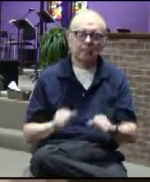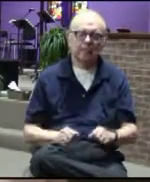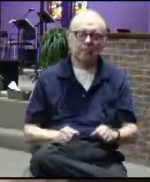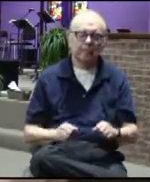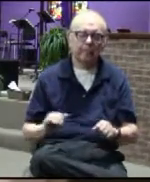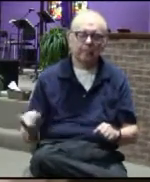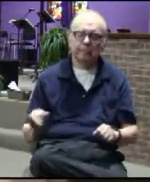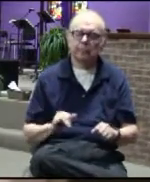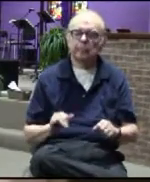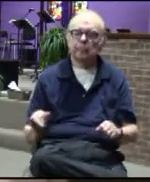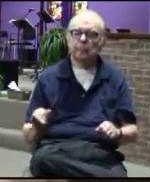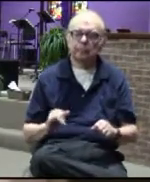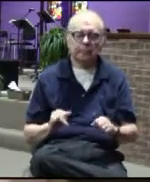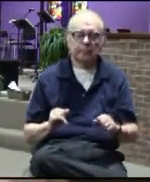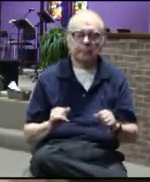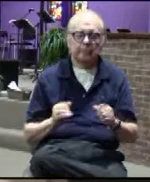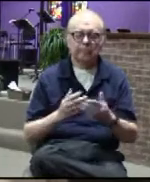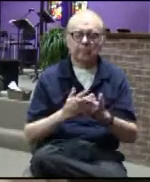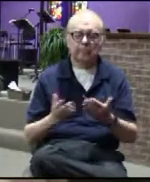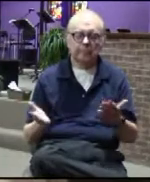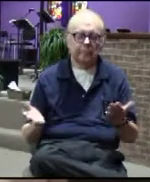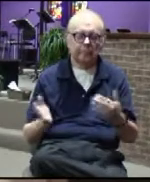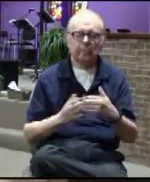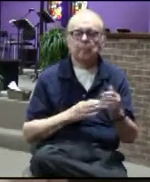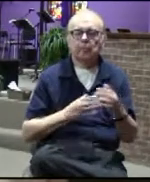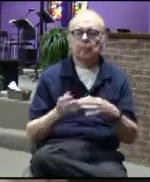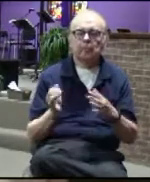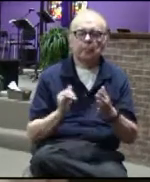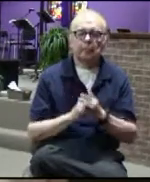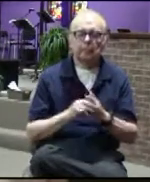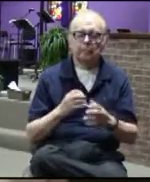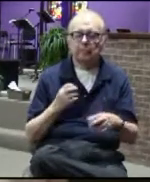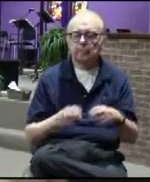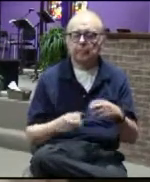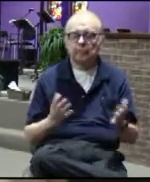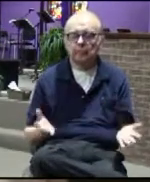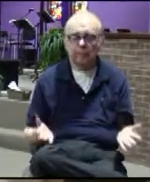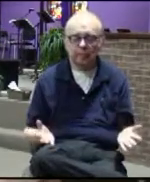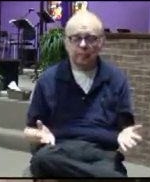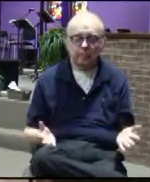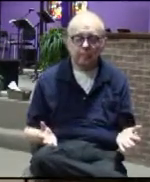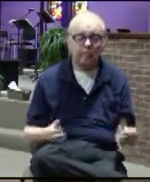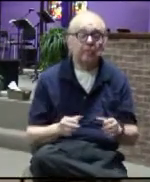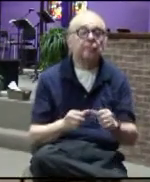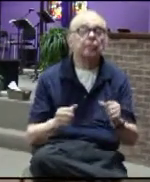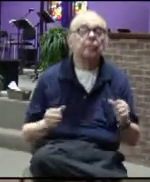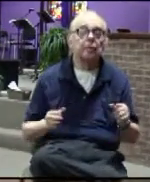the same material to build that house the problem was the location